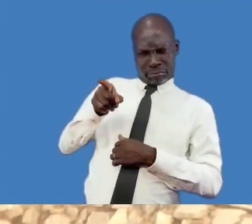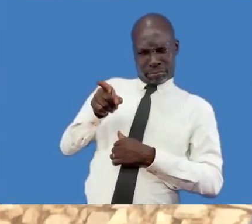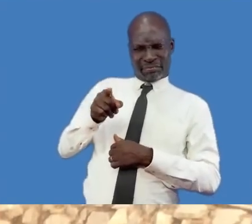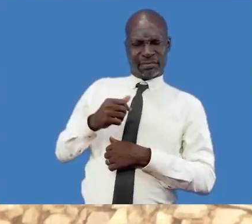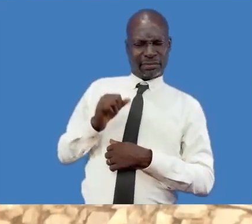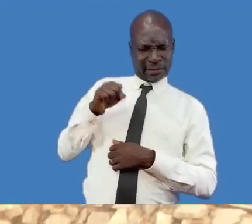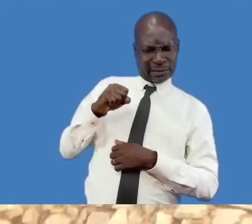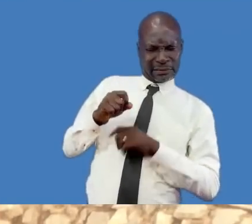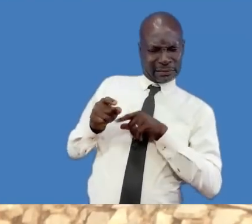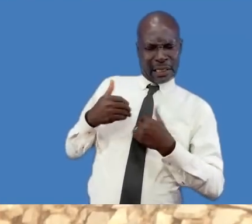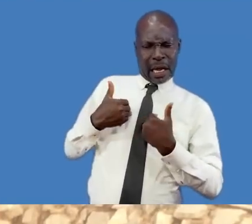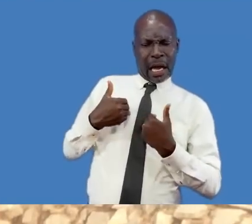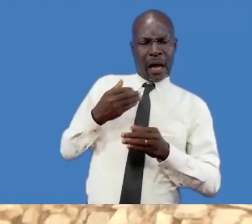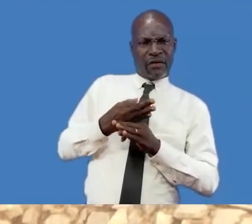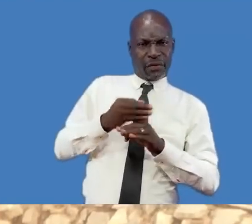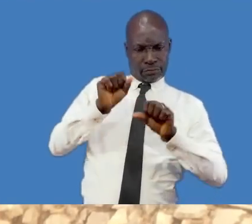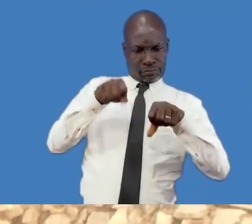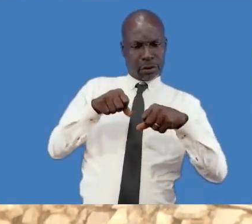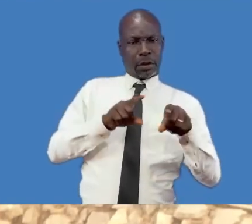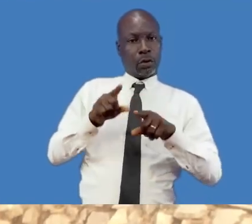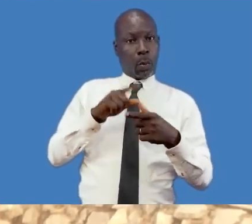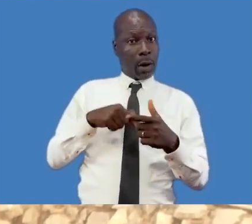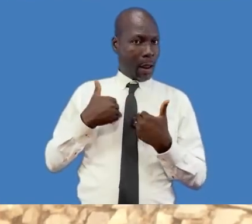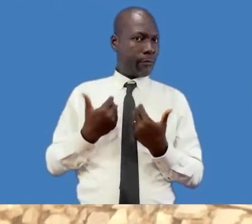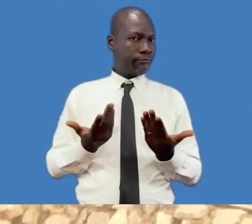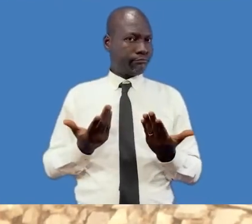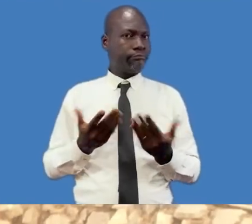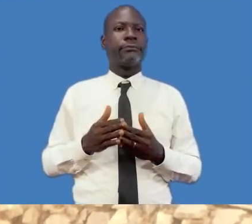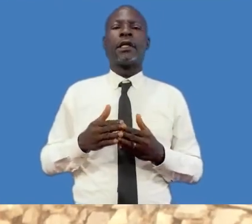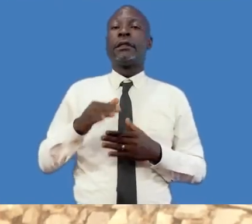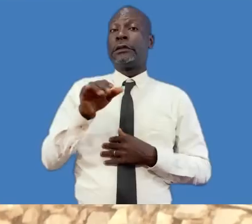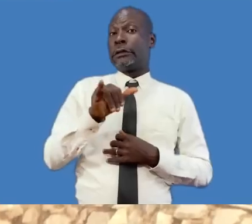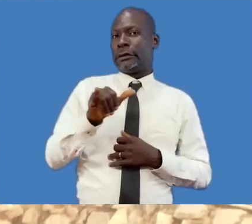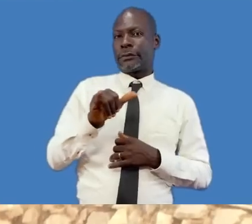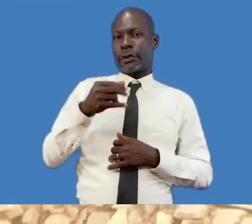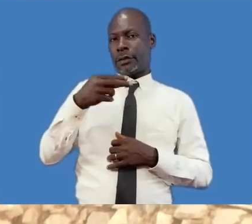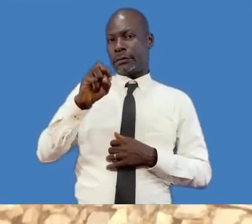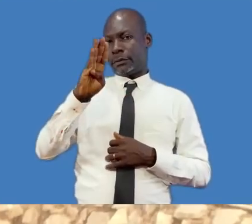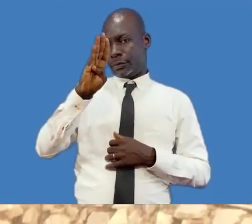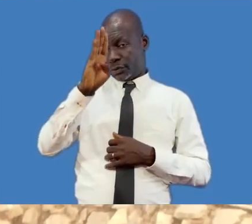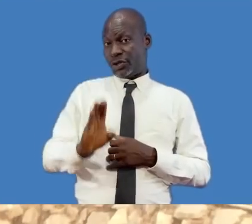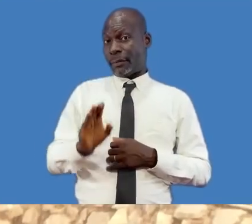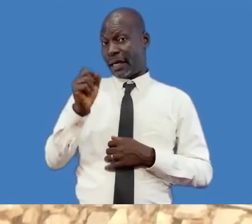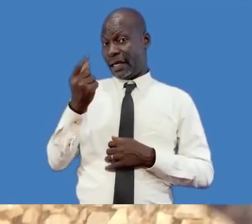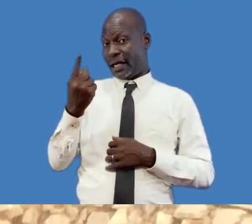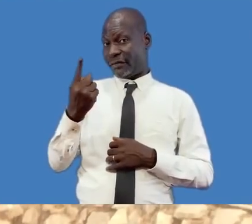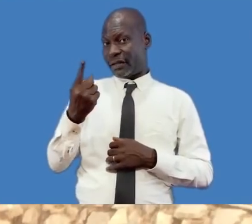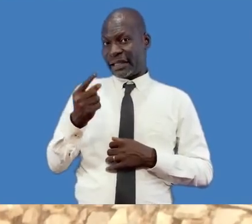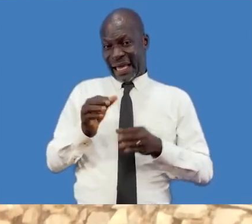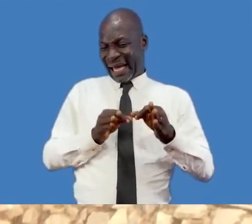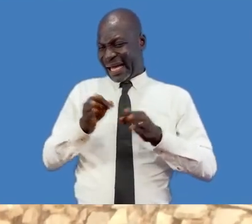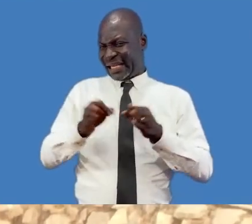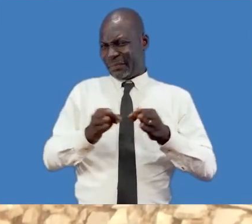a yɛwɔ nti ɛna yɛtumi yɛ nea yɛyɛeɛ no. Enti wɔ Hebrews chapter 11 no, ɔde